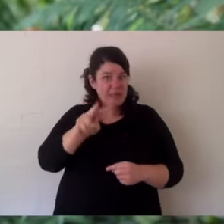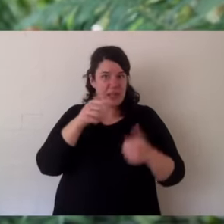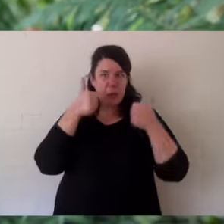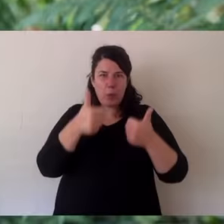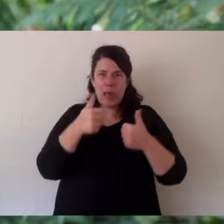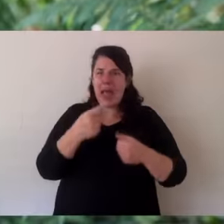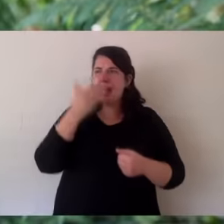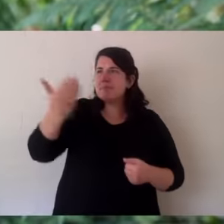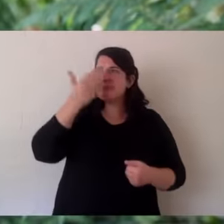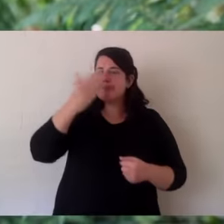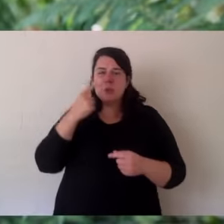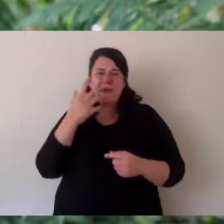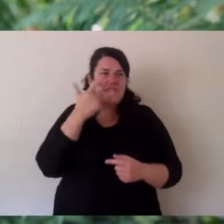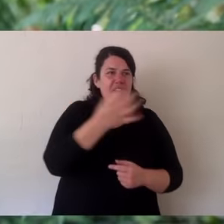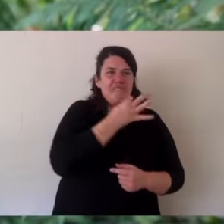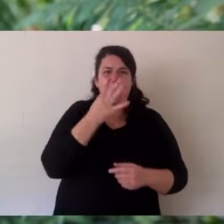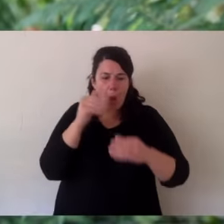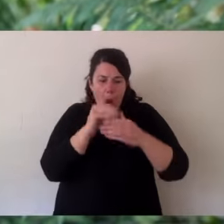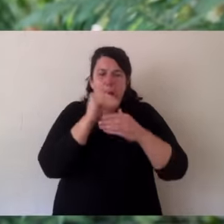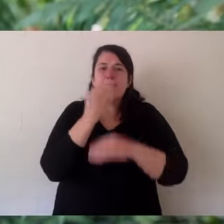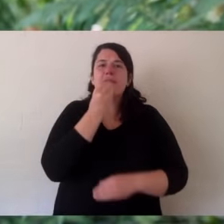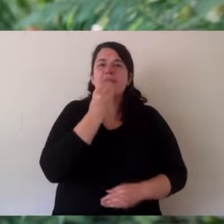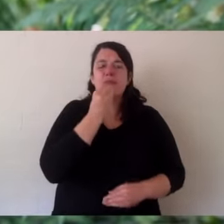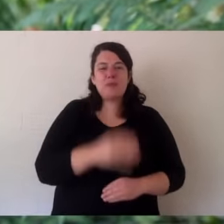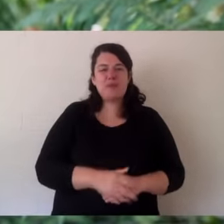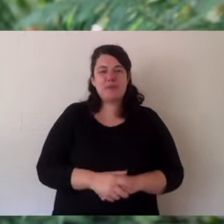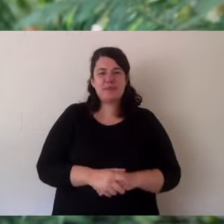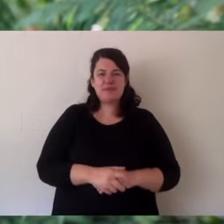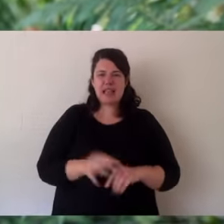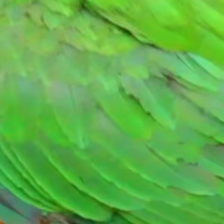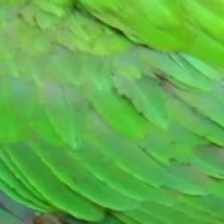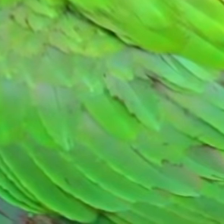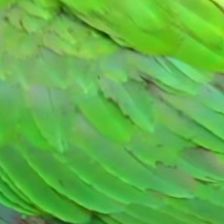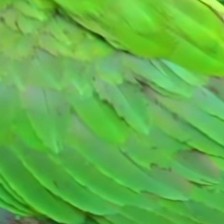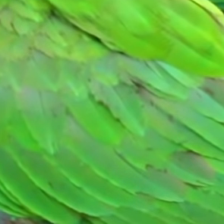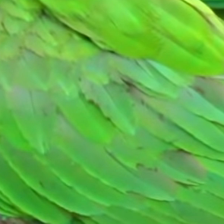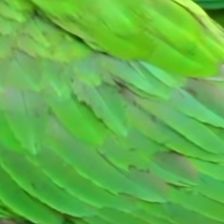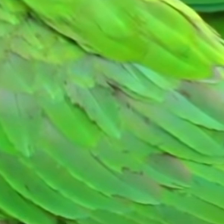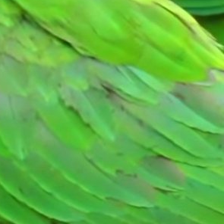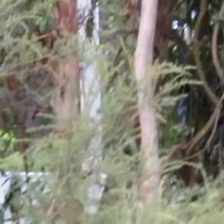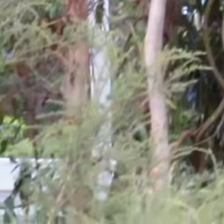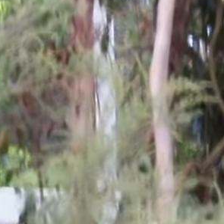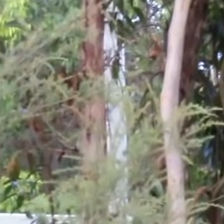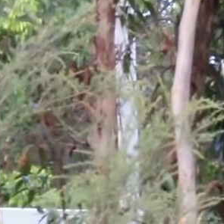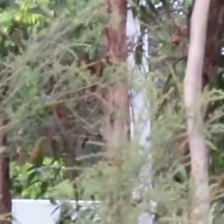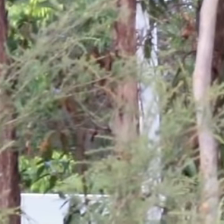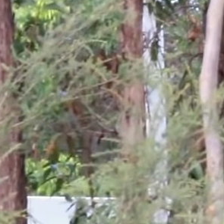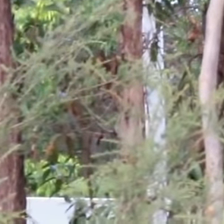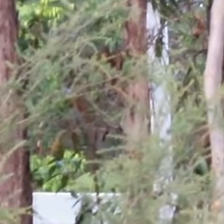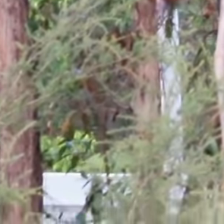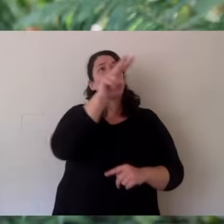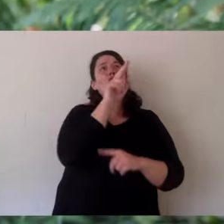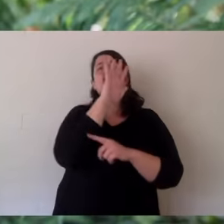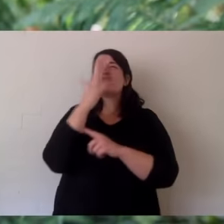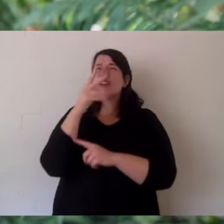good sense of developed smell to be able to track that nectar down. Their colour is still camouflaged. You think about a bird in the trees. Now,